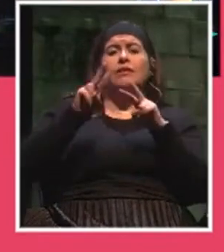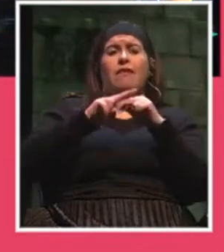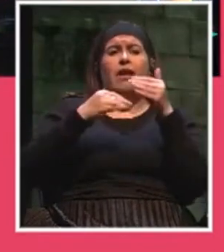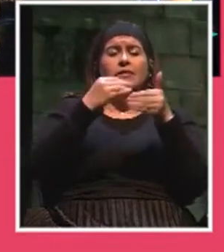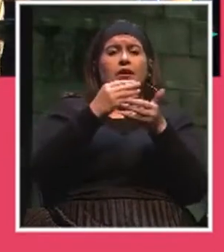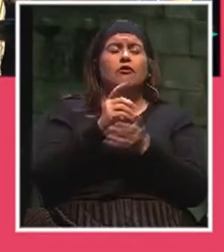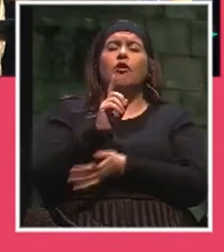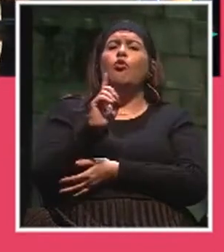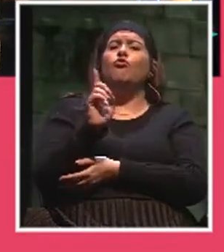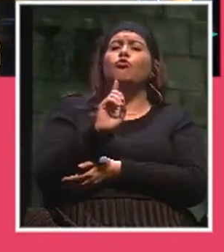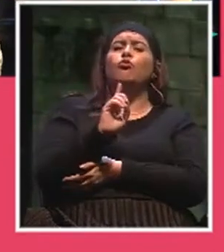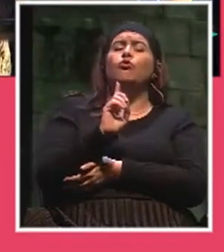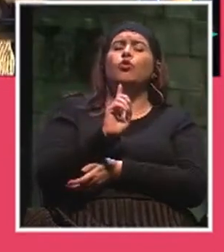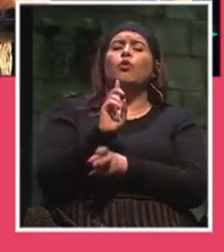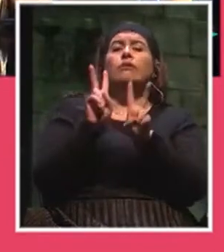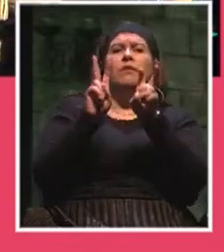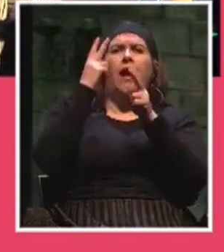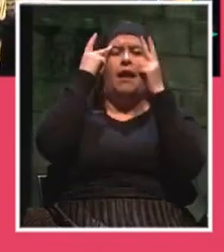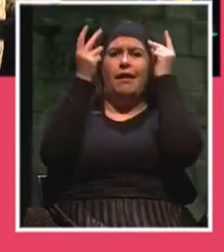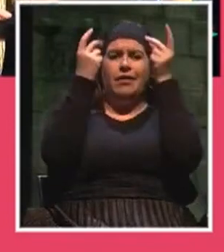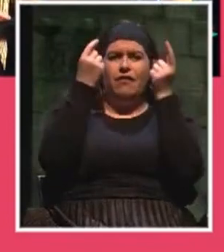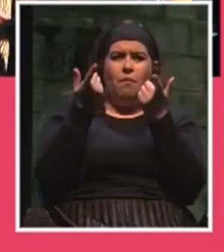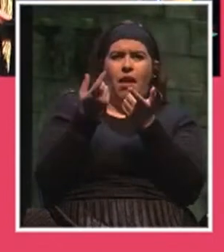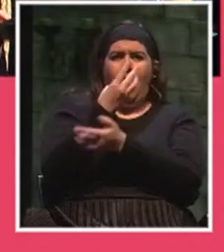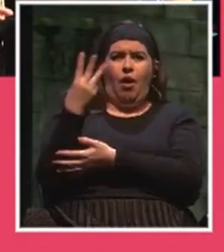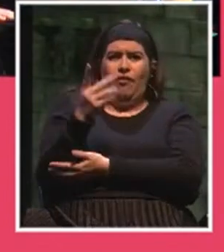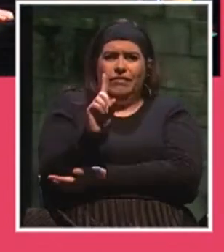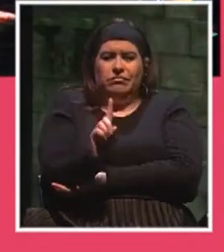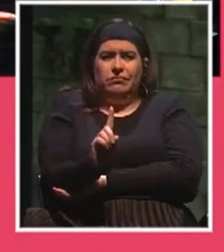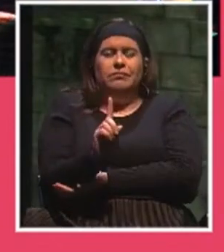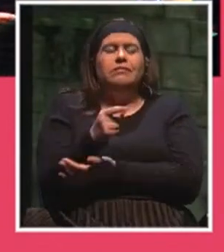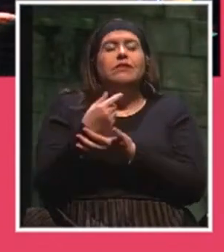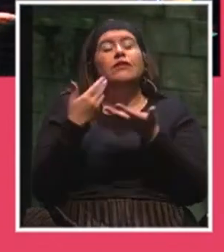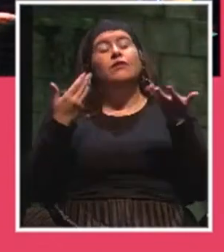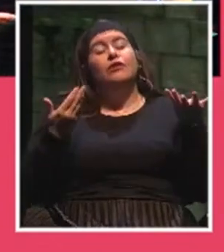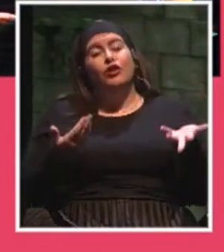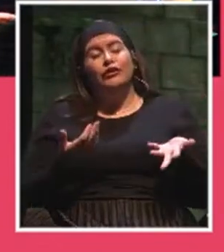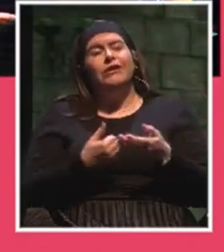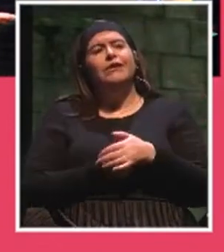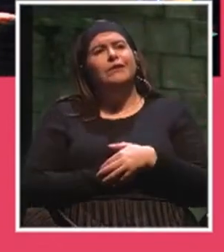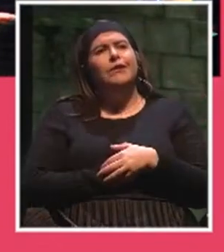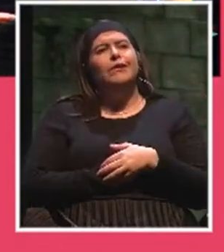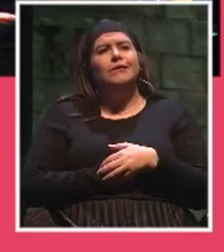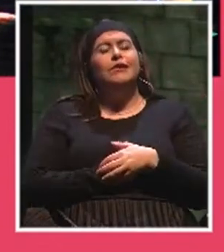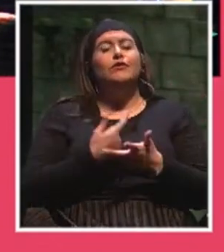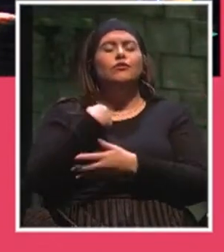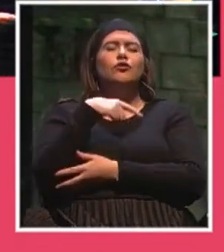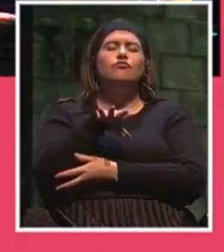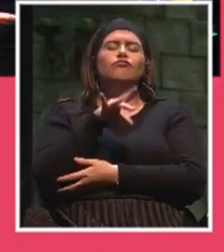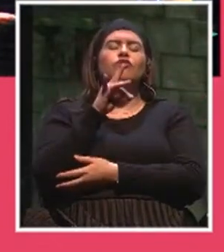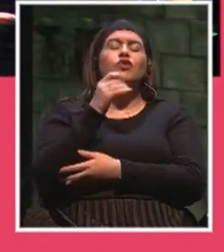done for the web. And I basically took that as an opportunity